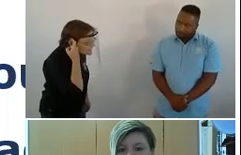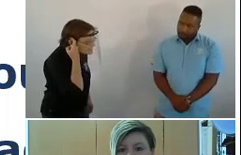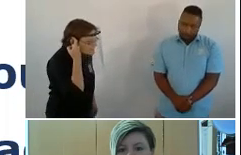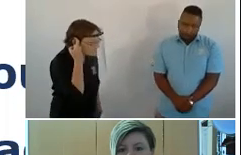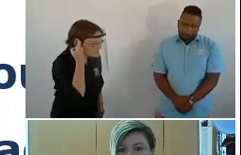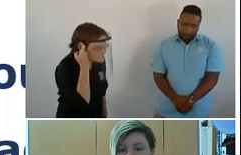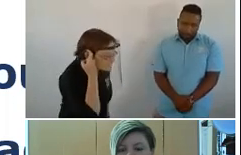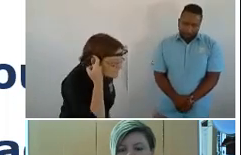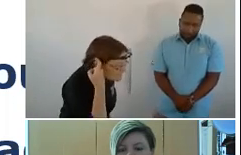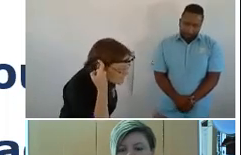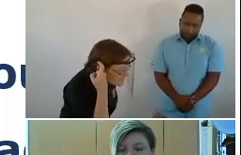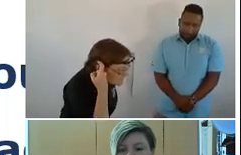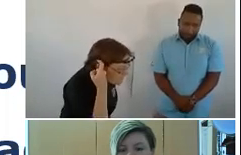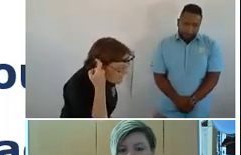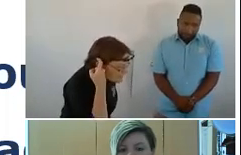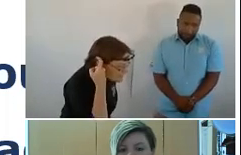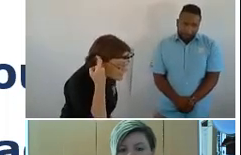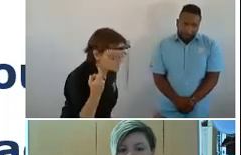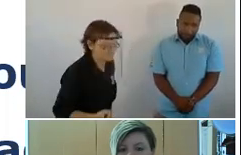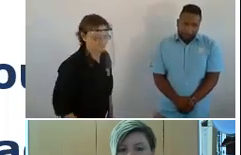So there you see